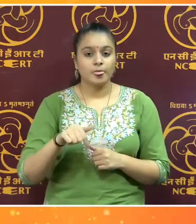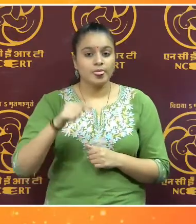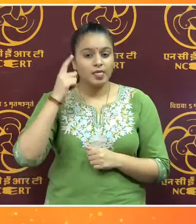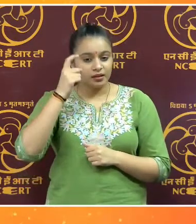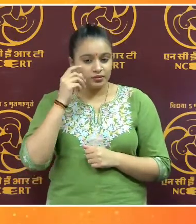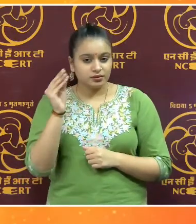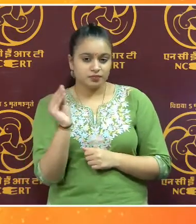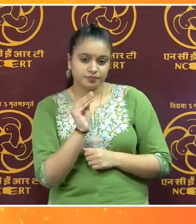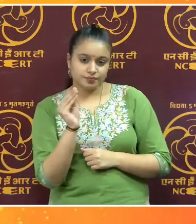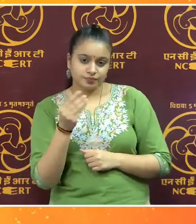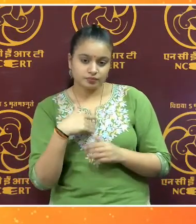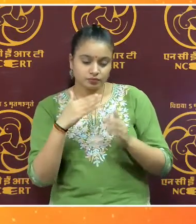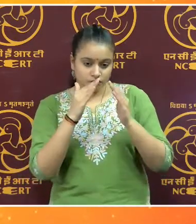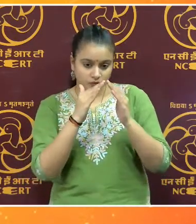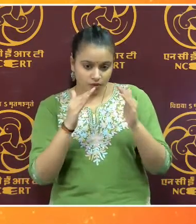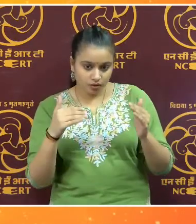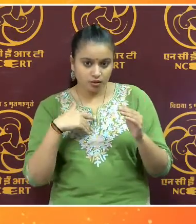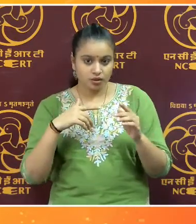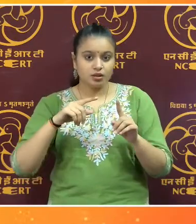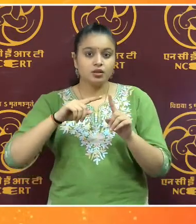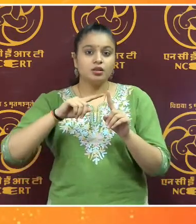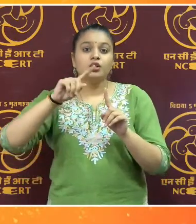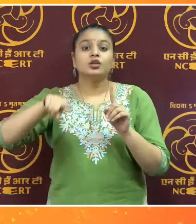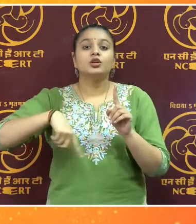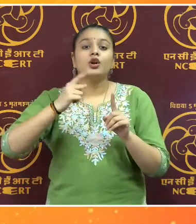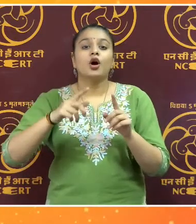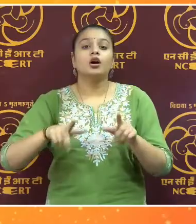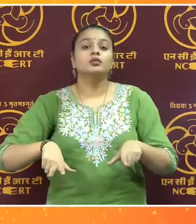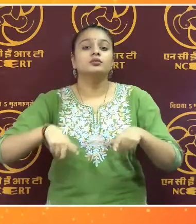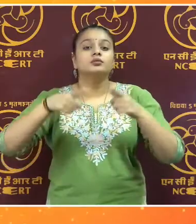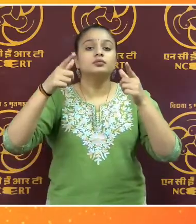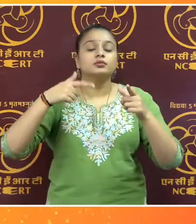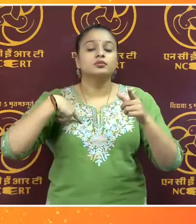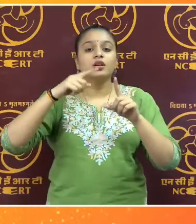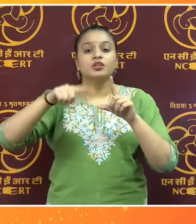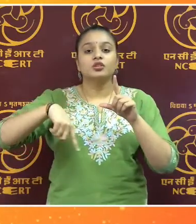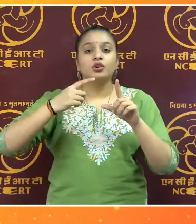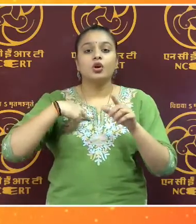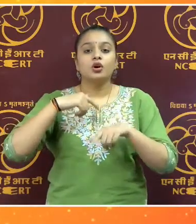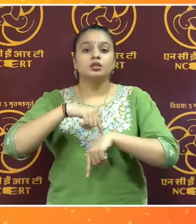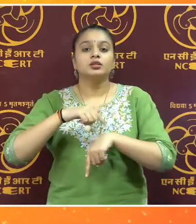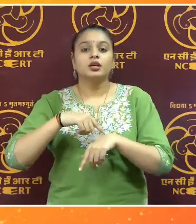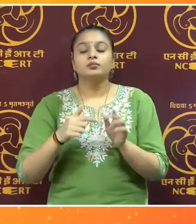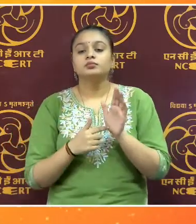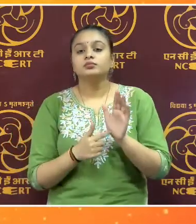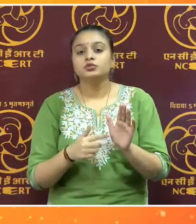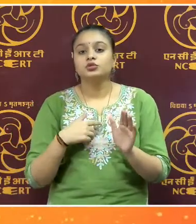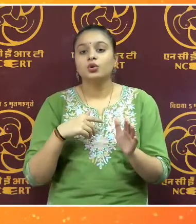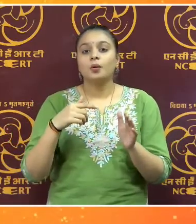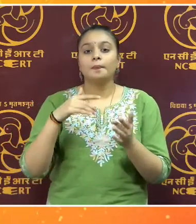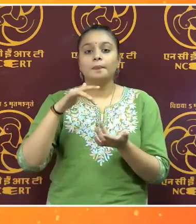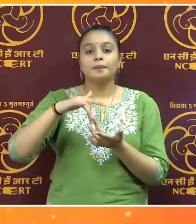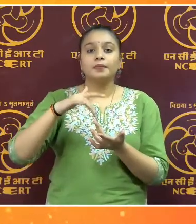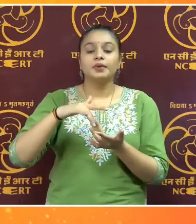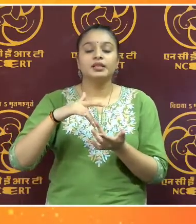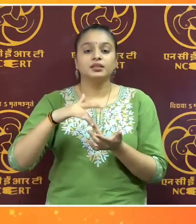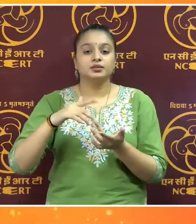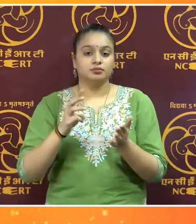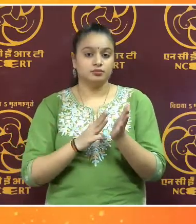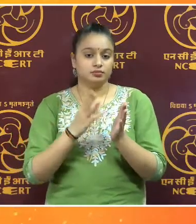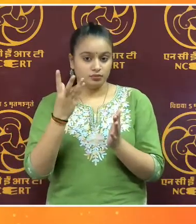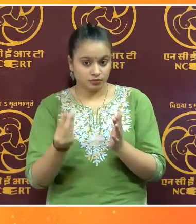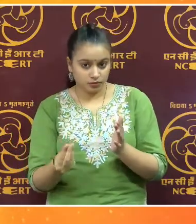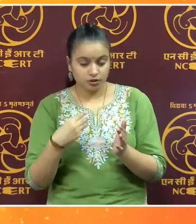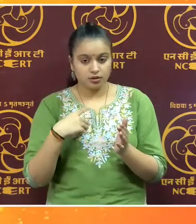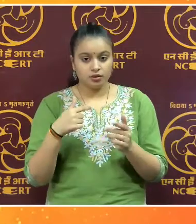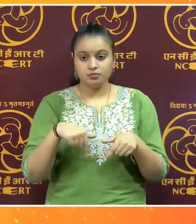take refuge in the shelter of the clock tower in the bazaar. The clock is showing midnight. Mr. Anil's money has got damp from the rain.